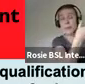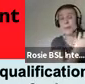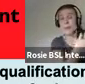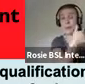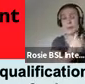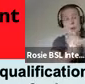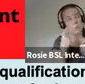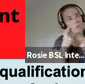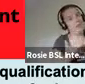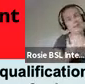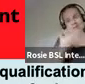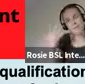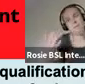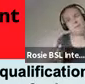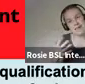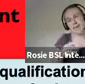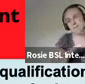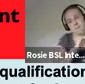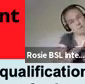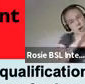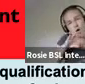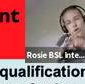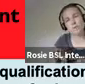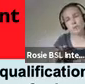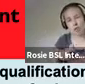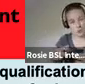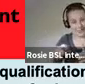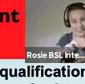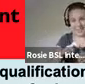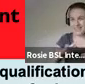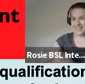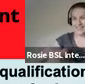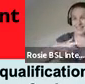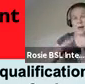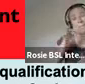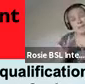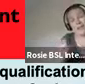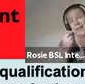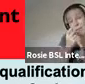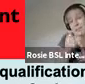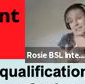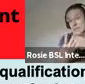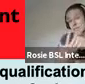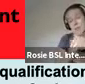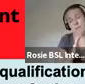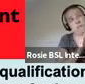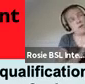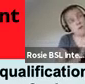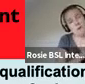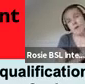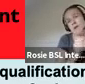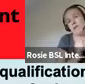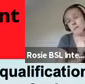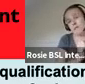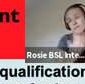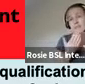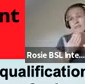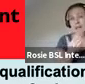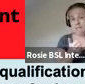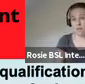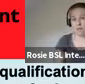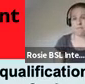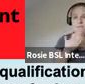huge contribution to ECD as a field, and particularly to capacity development of ECD workforce. Thank